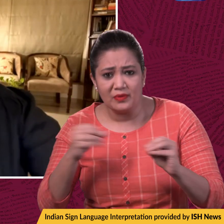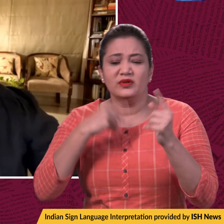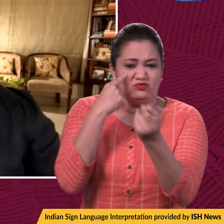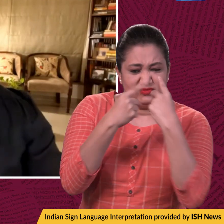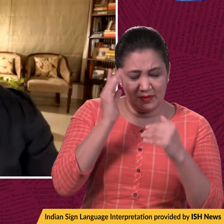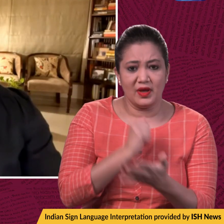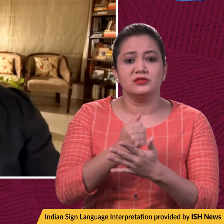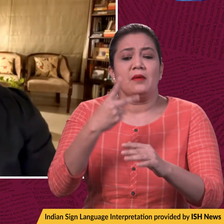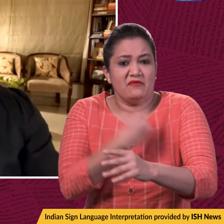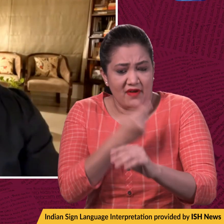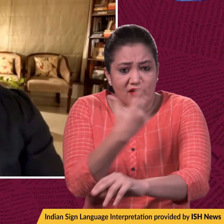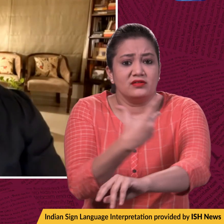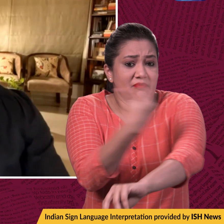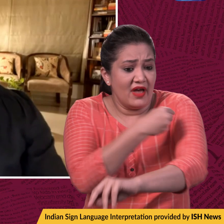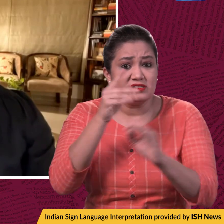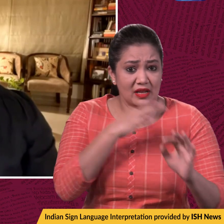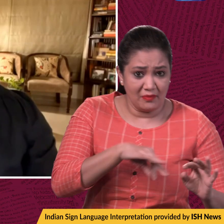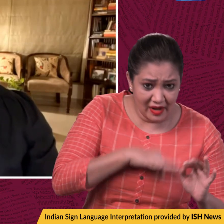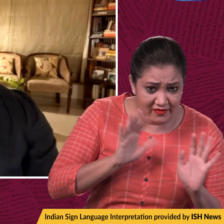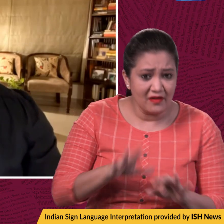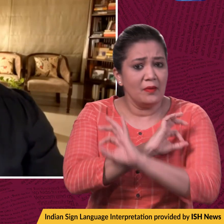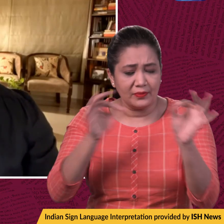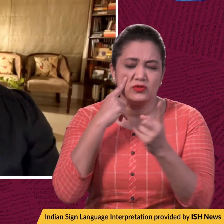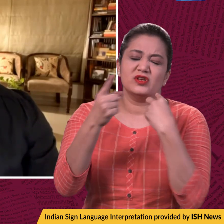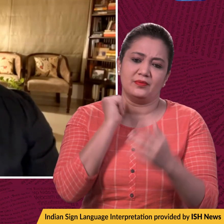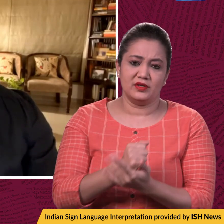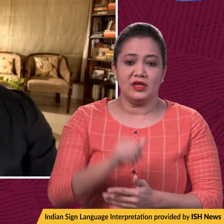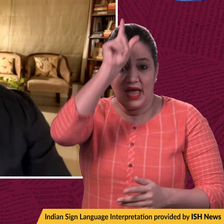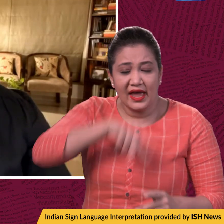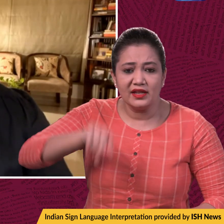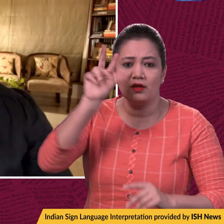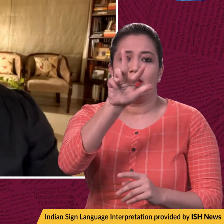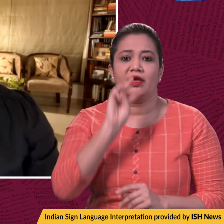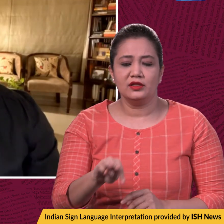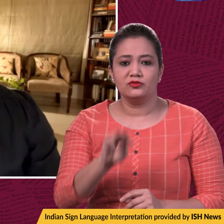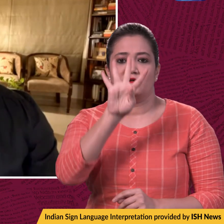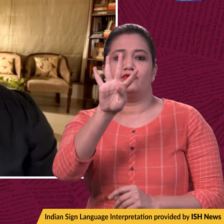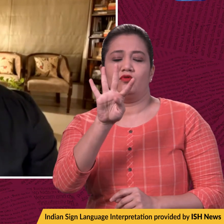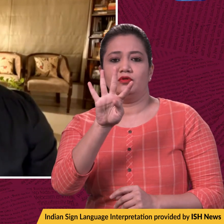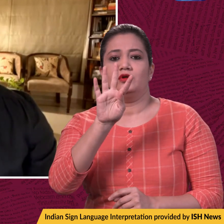variant and vaccines' effectiveness against the variant. In the meantime, India reported